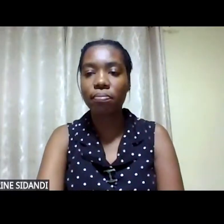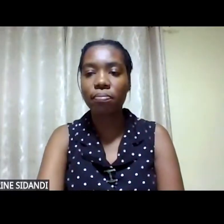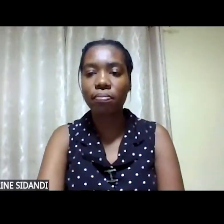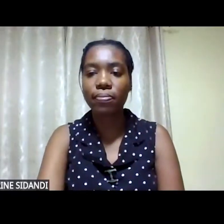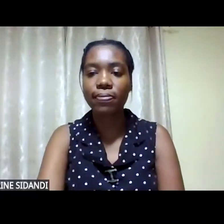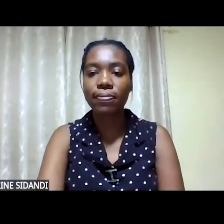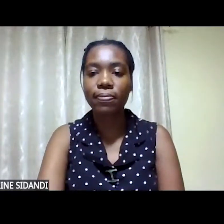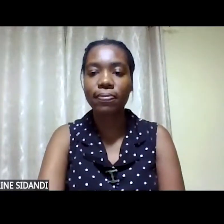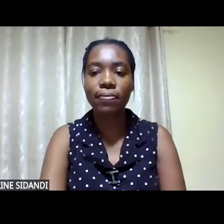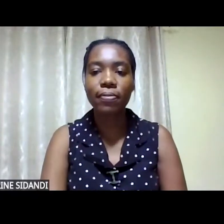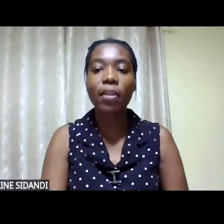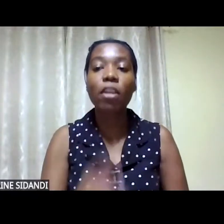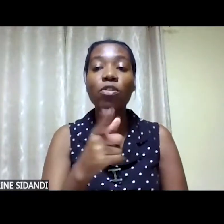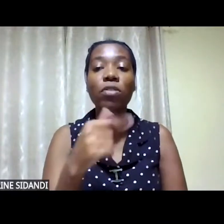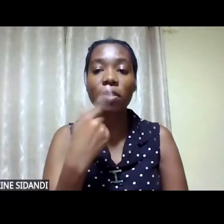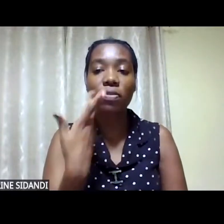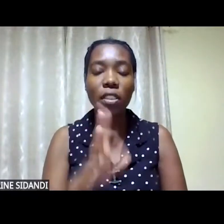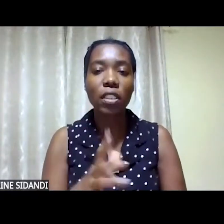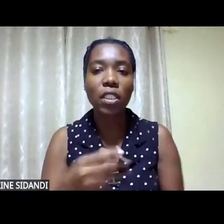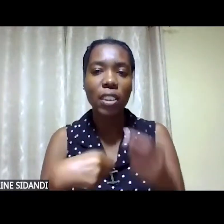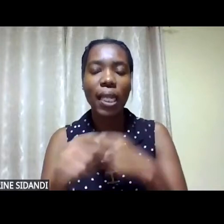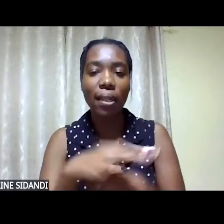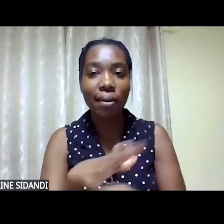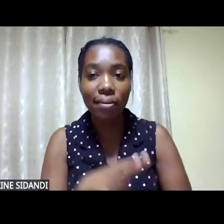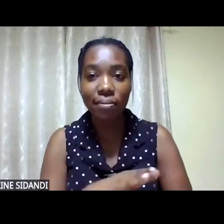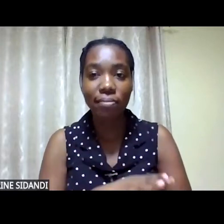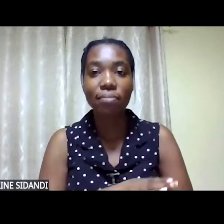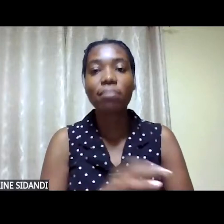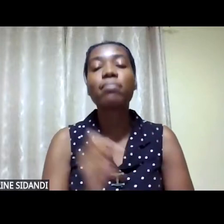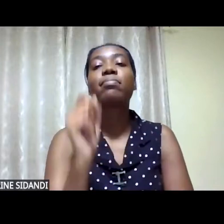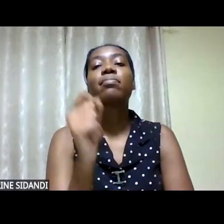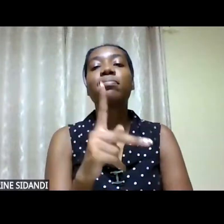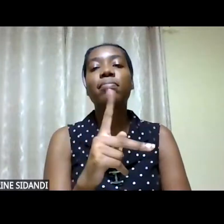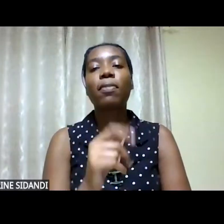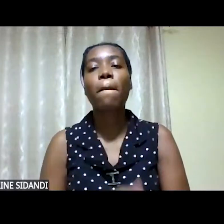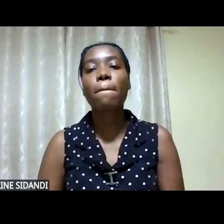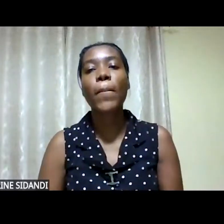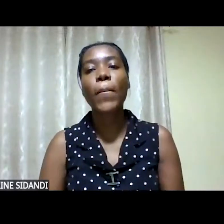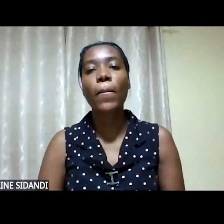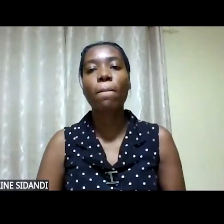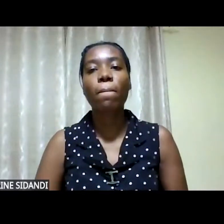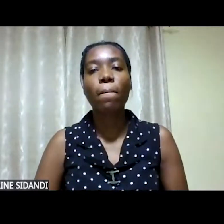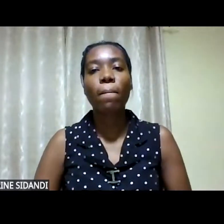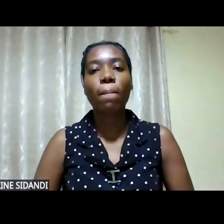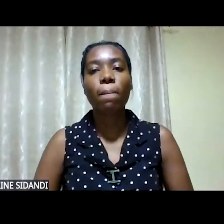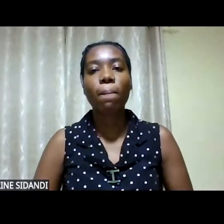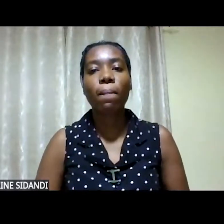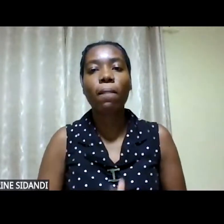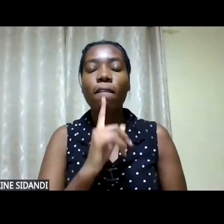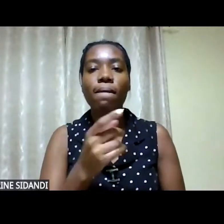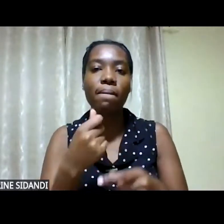you said? Yes. Okay. So, in fact, sales